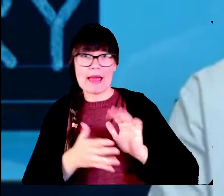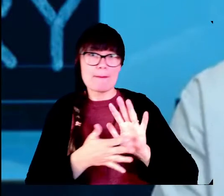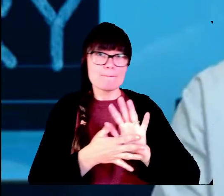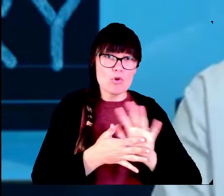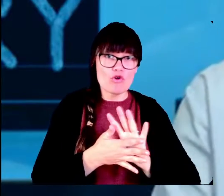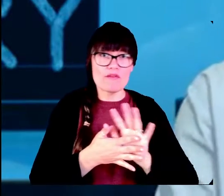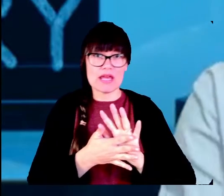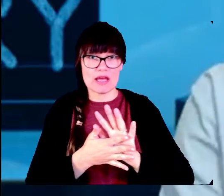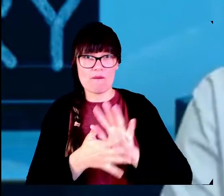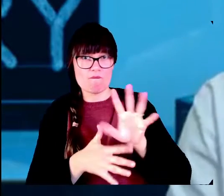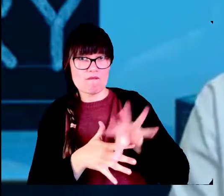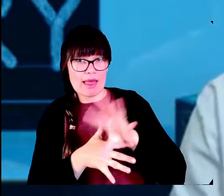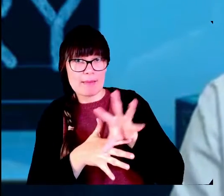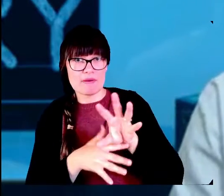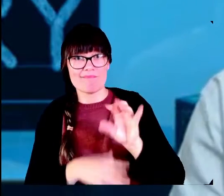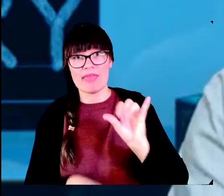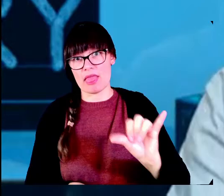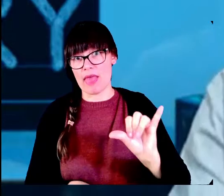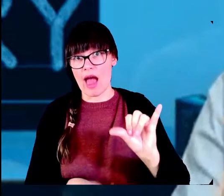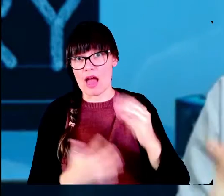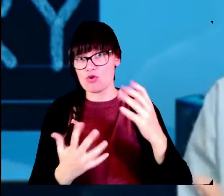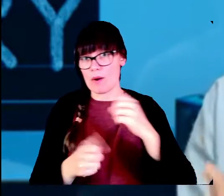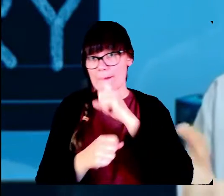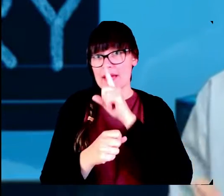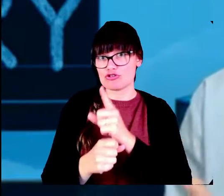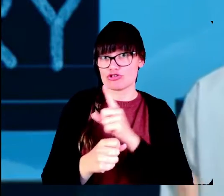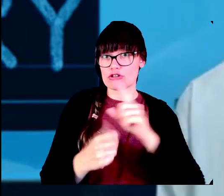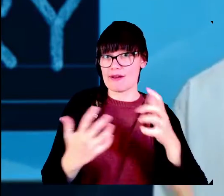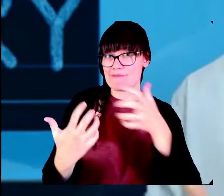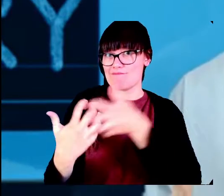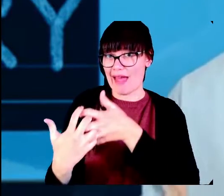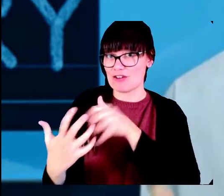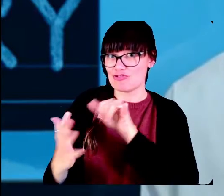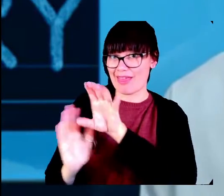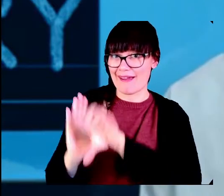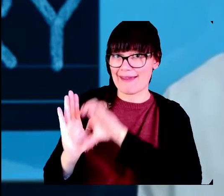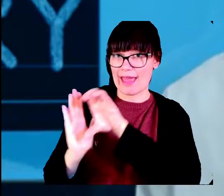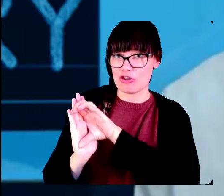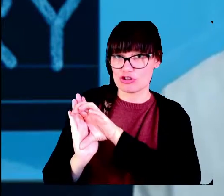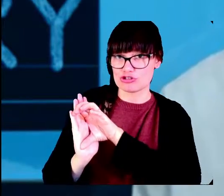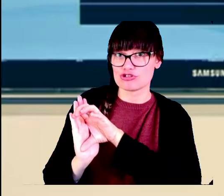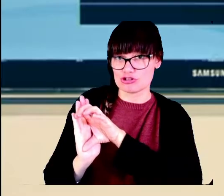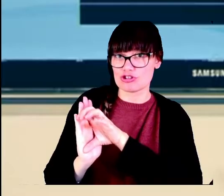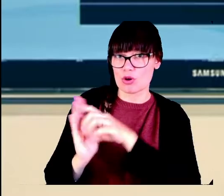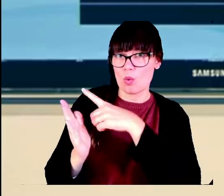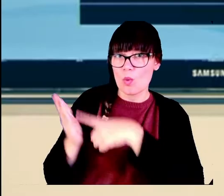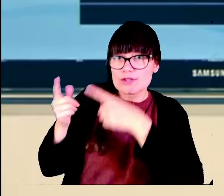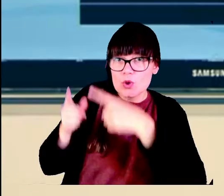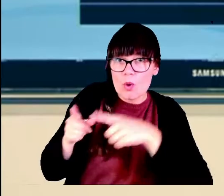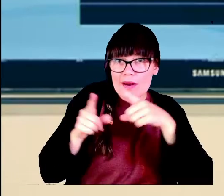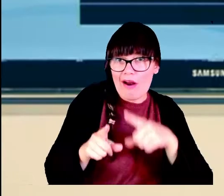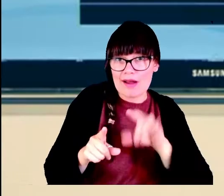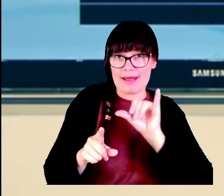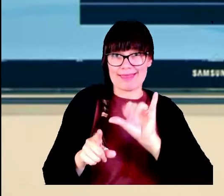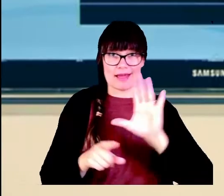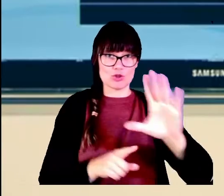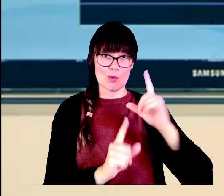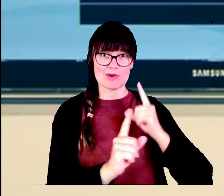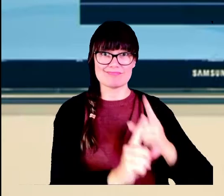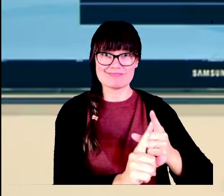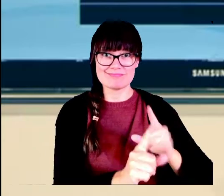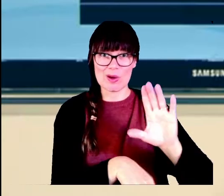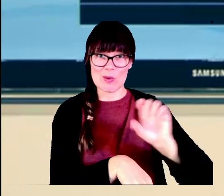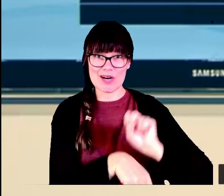the editor would make sure that fits, that it actually fits the character and fits what's actually going on. And that's what you would do. So again,